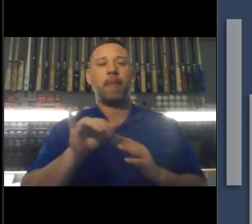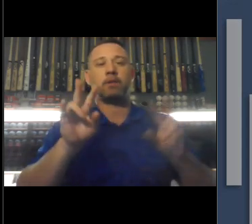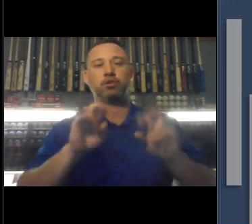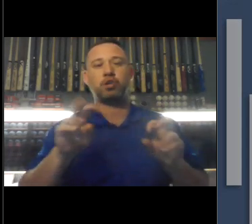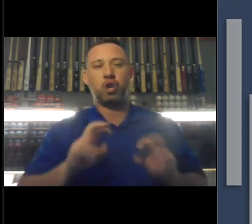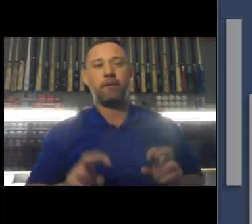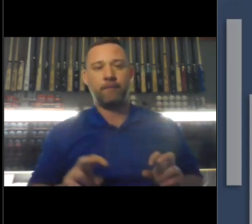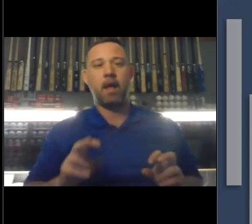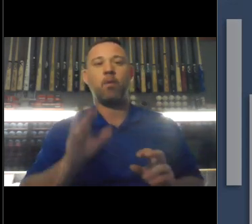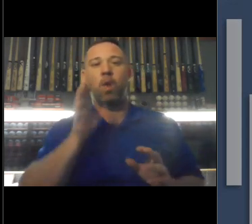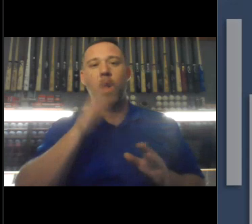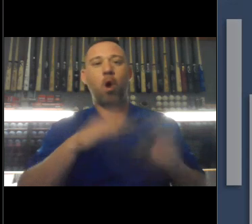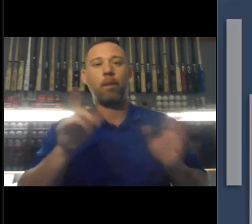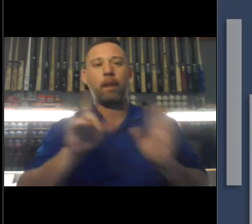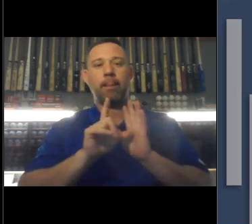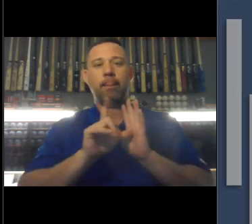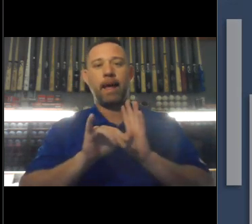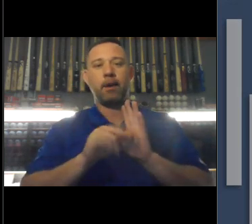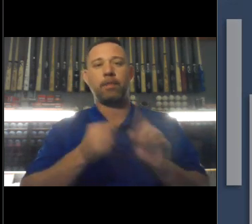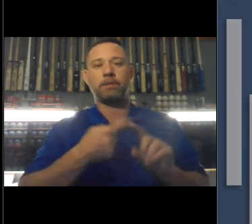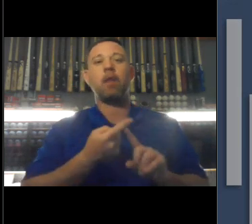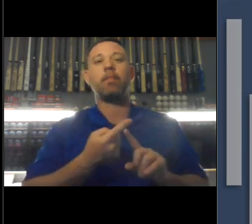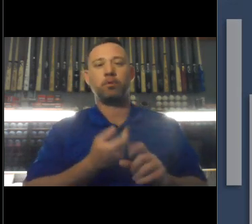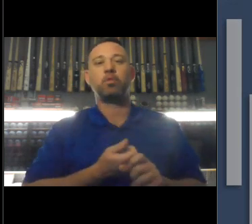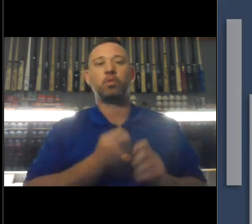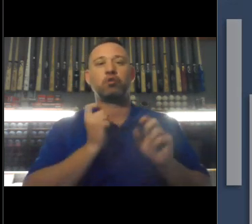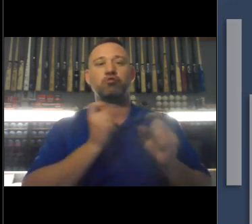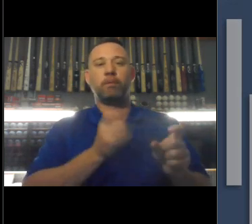later this month to contribute to this effort.